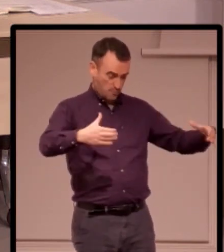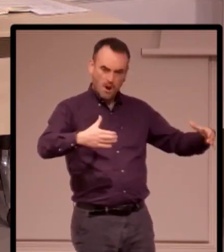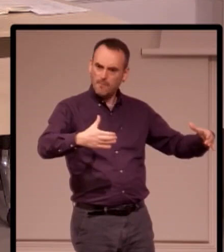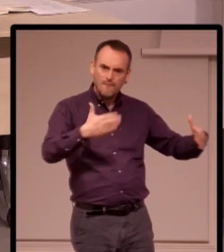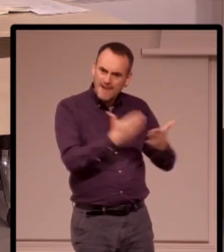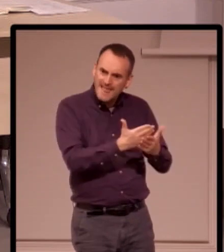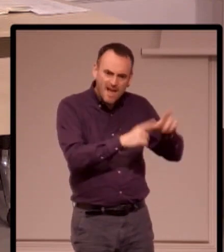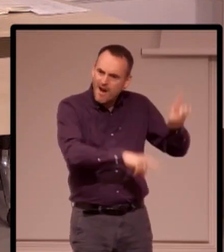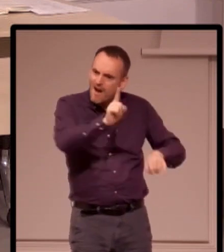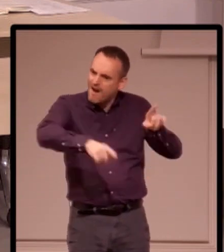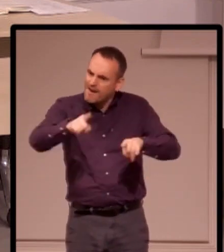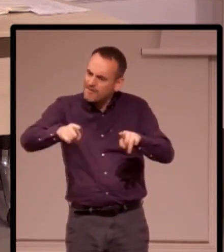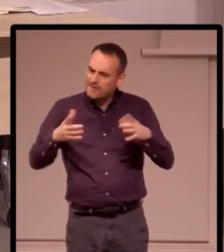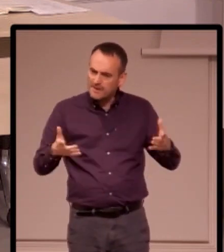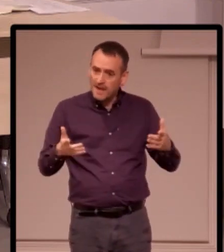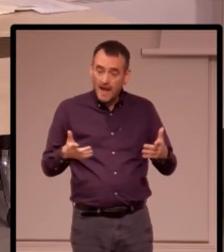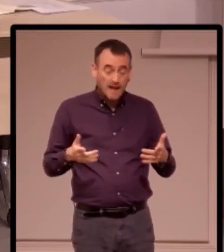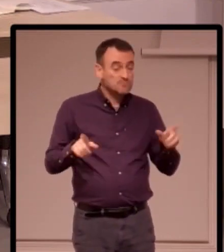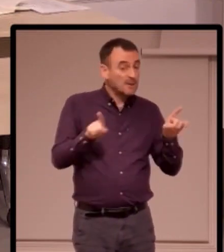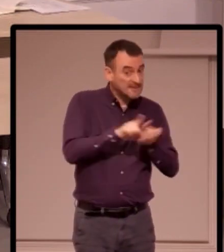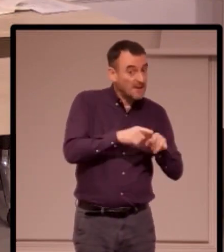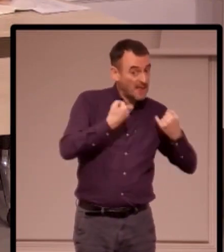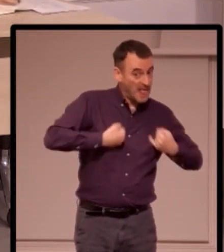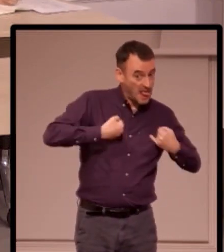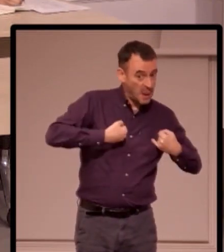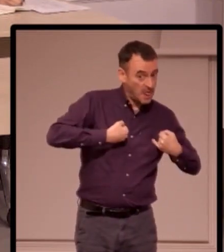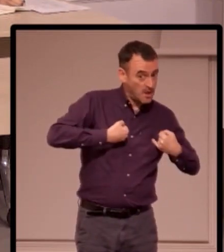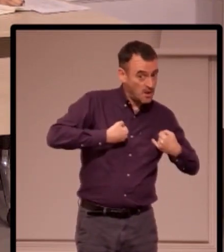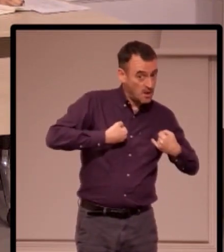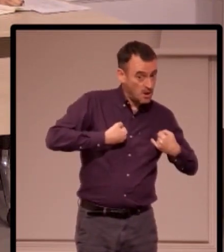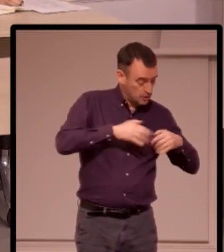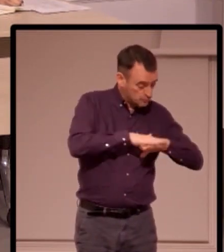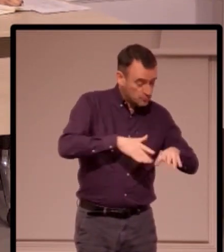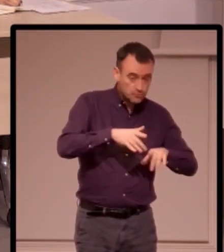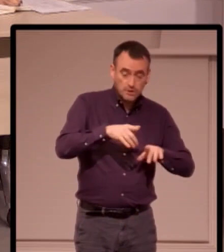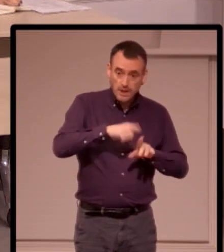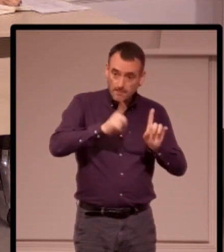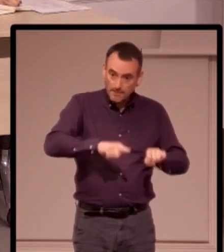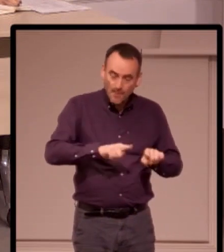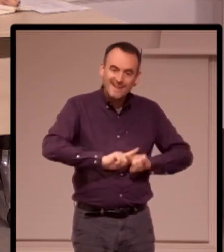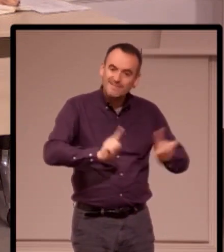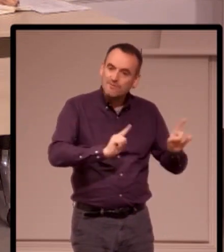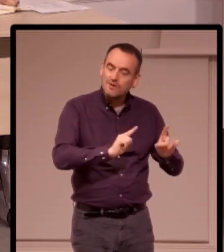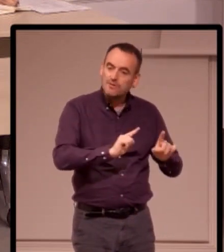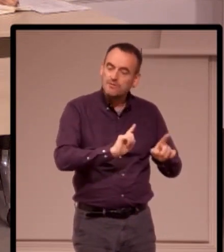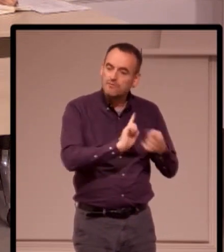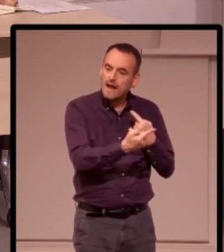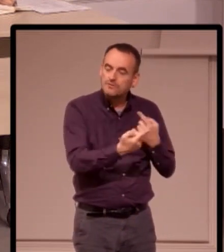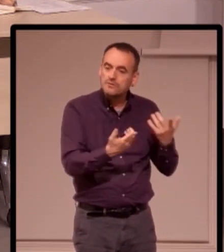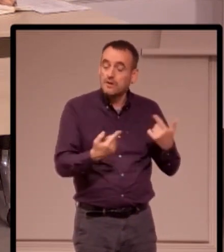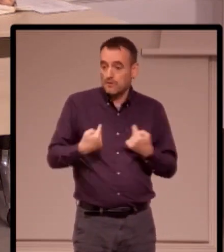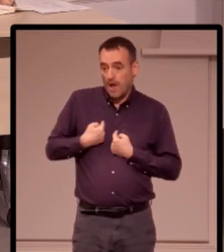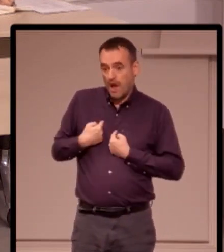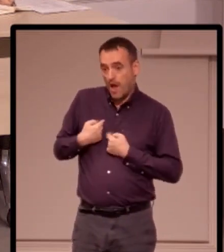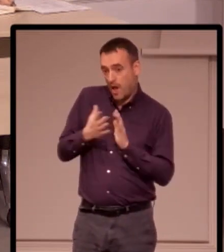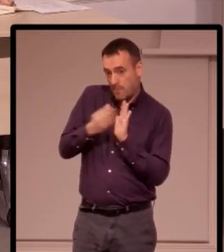down. And even within the same condition groups, they're different children and young people. So one of our models is about making sure